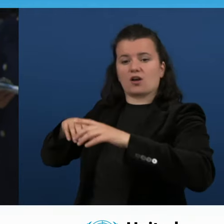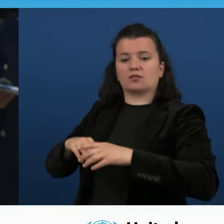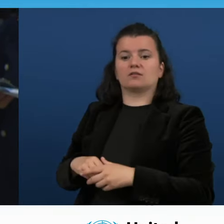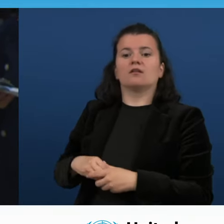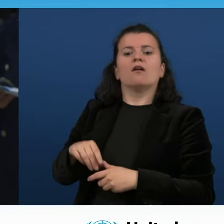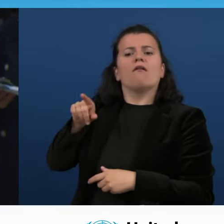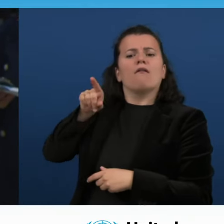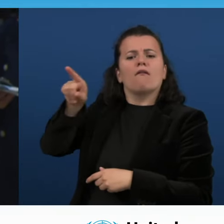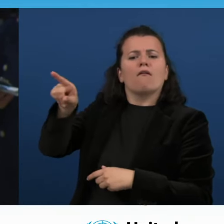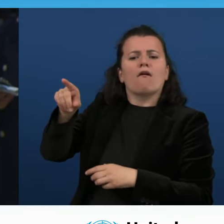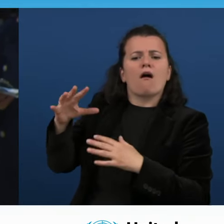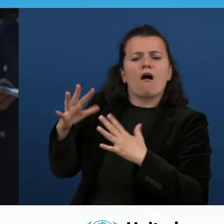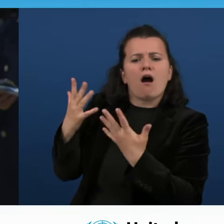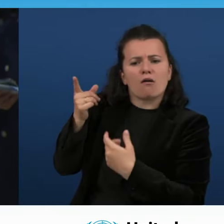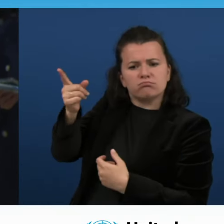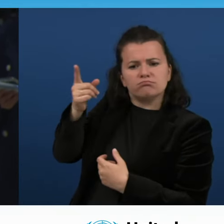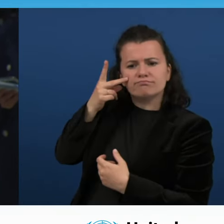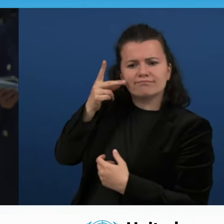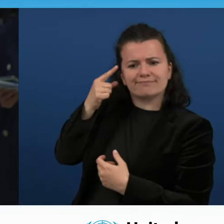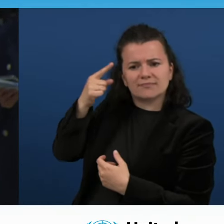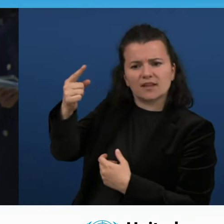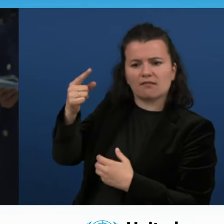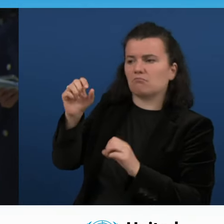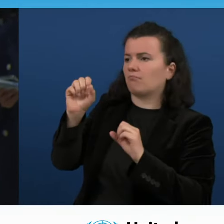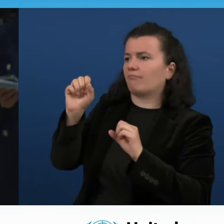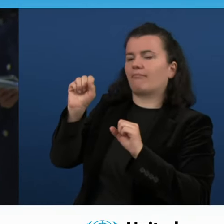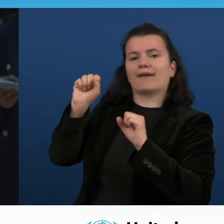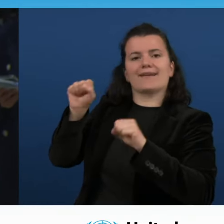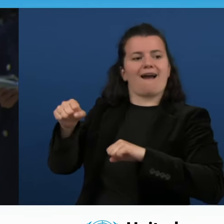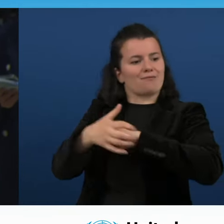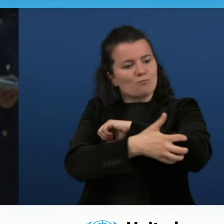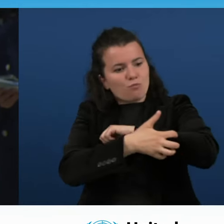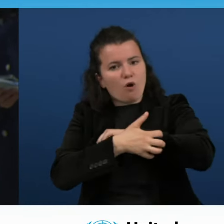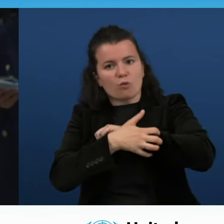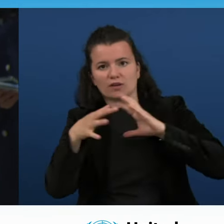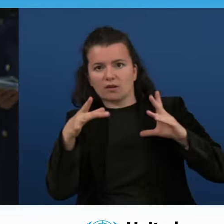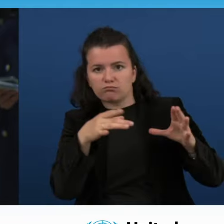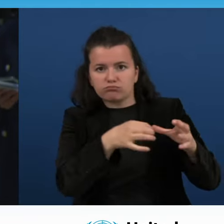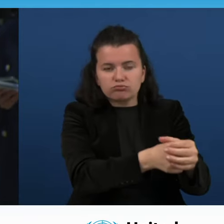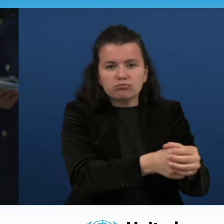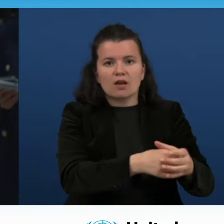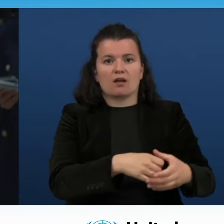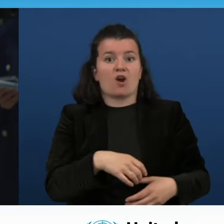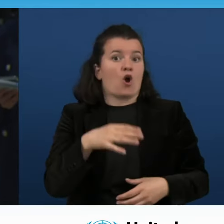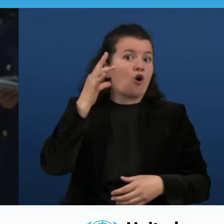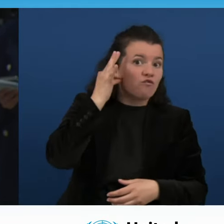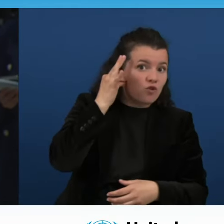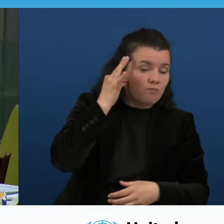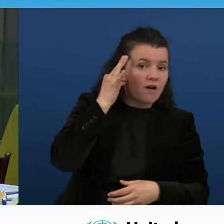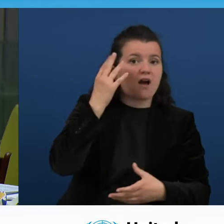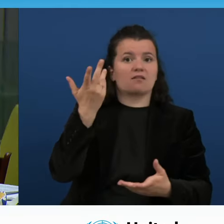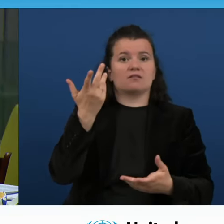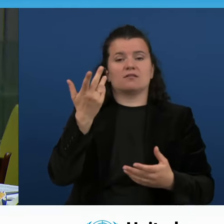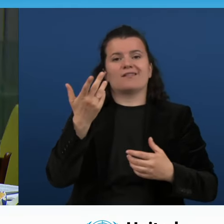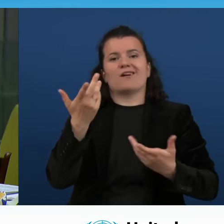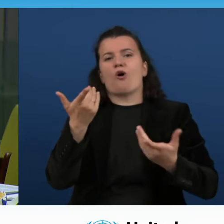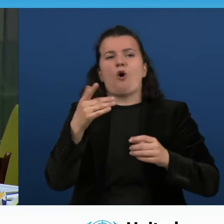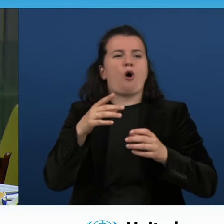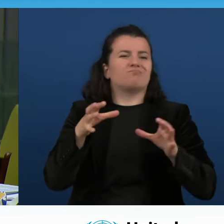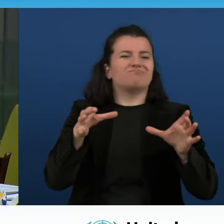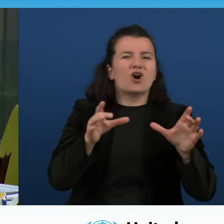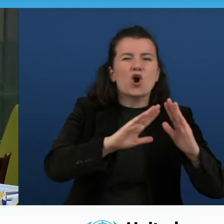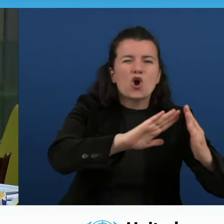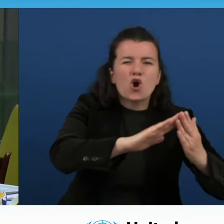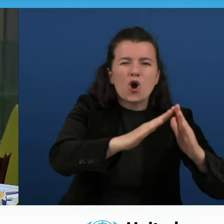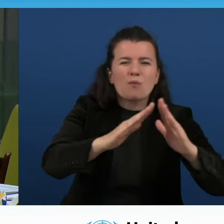goals, ensuring the inclusion of youth, women, and the most vulnerable communities? You also have 1 minute. Thank you. Yes, so